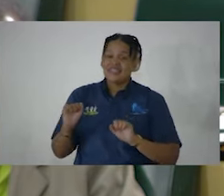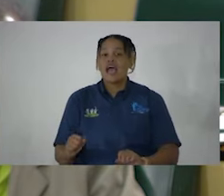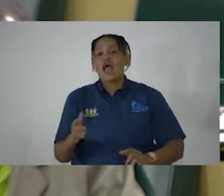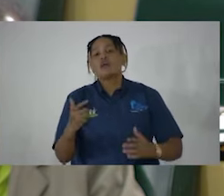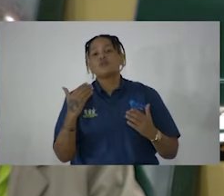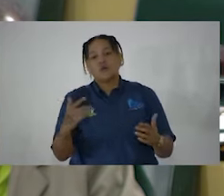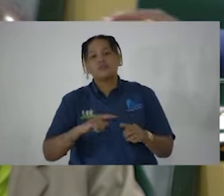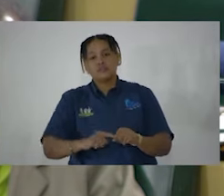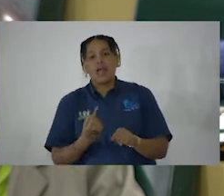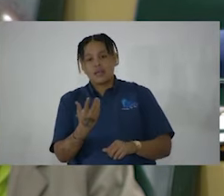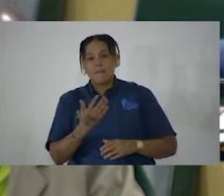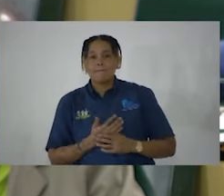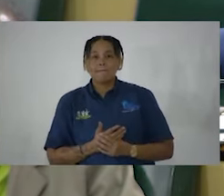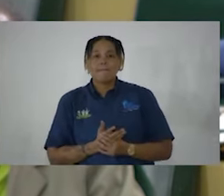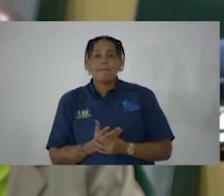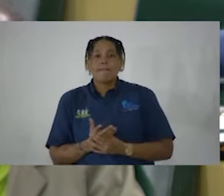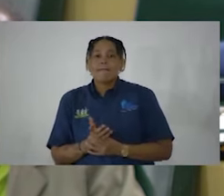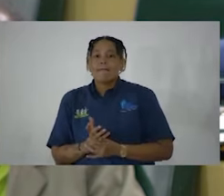to start.